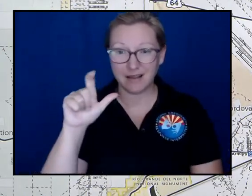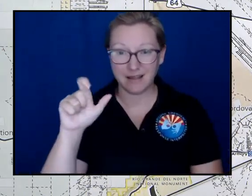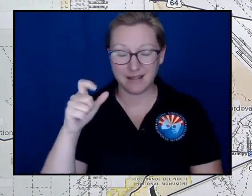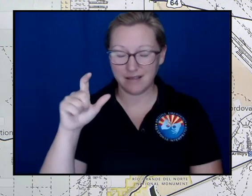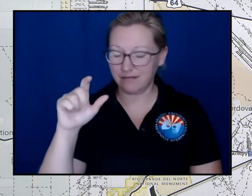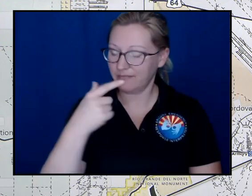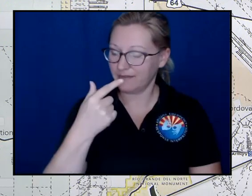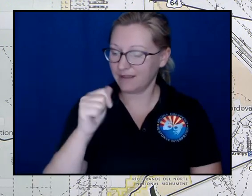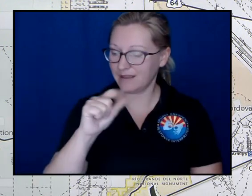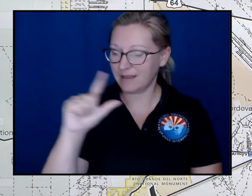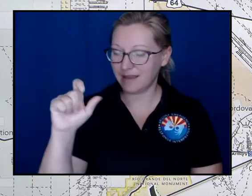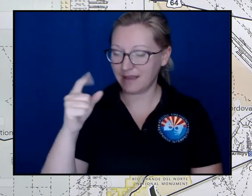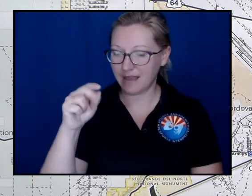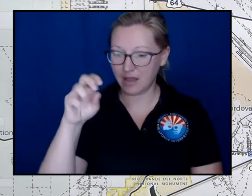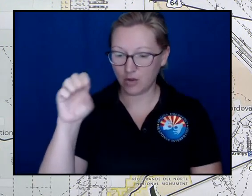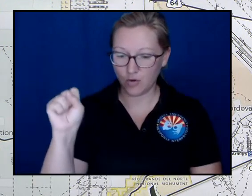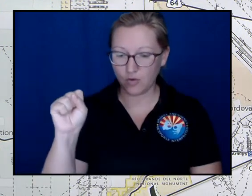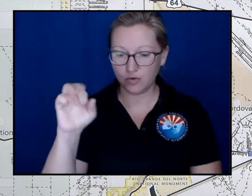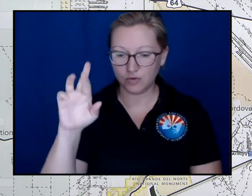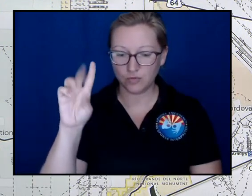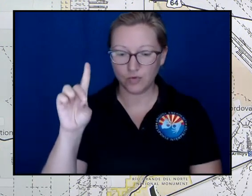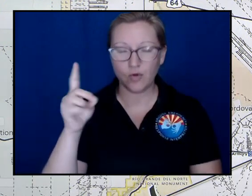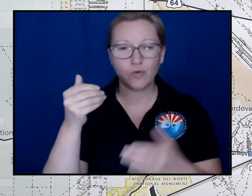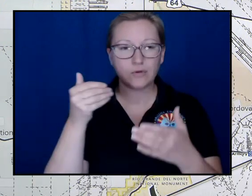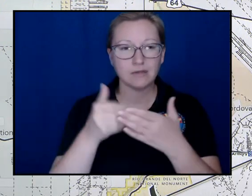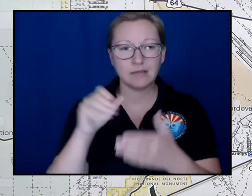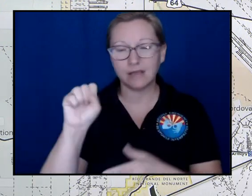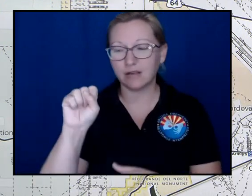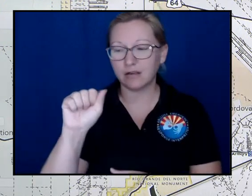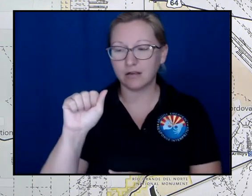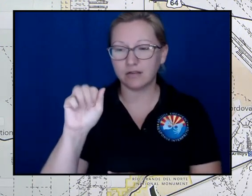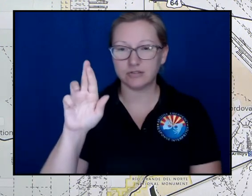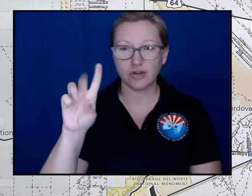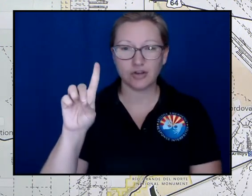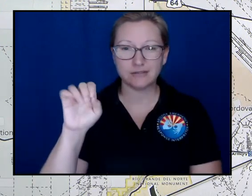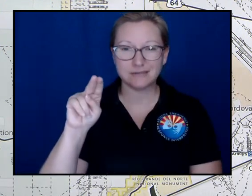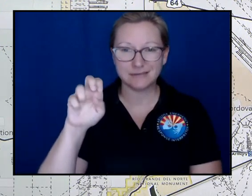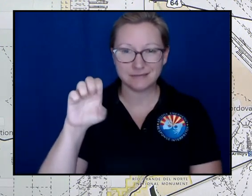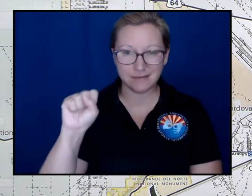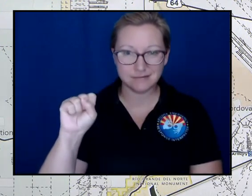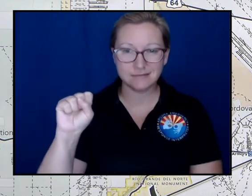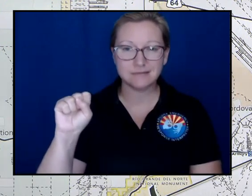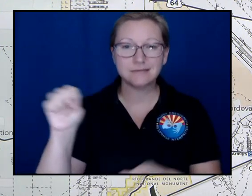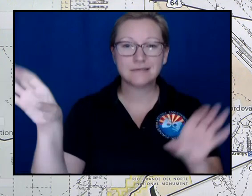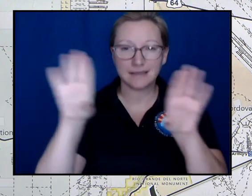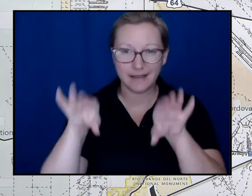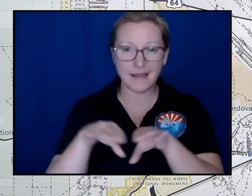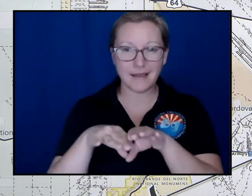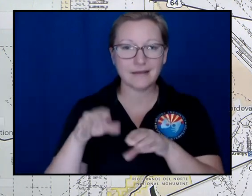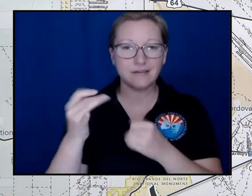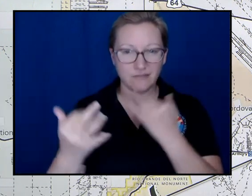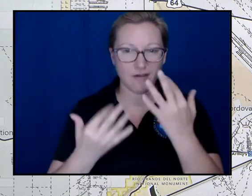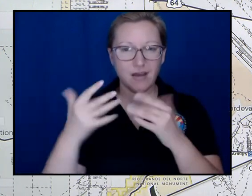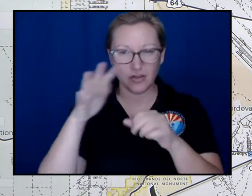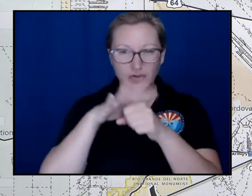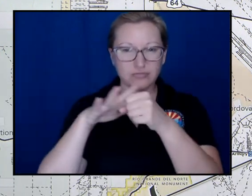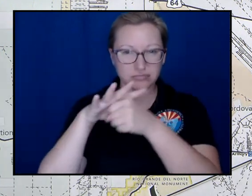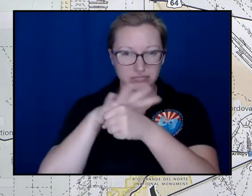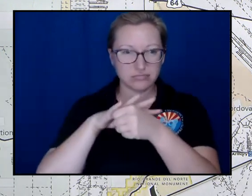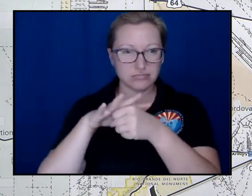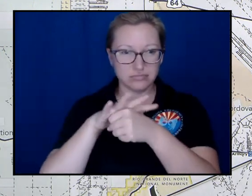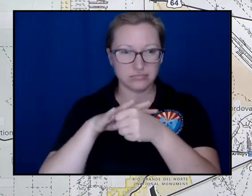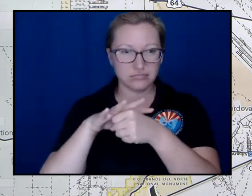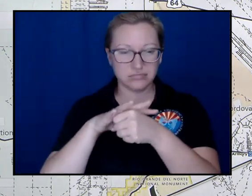the Sardinas Canyon fire. That's all completed just to the west of